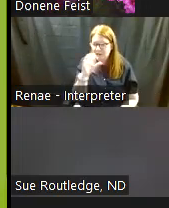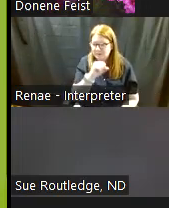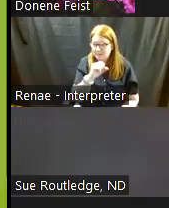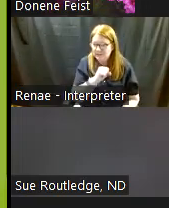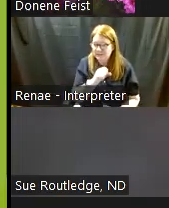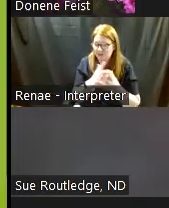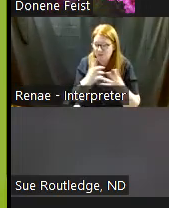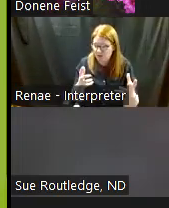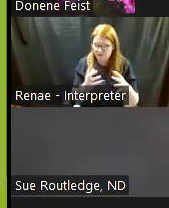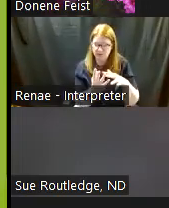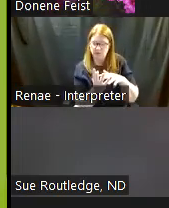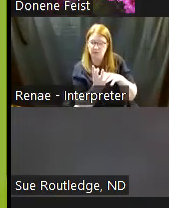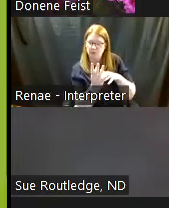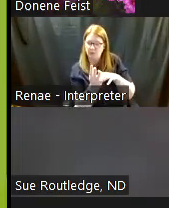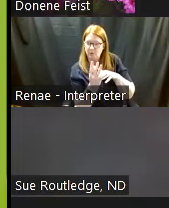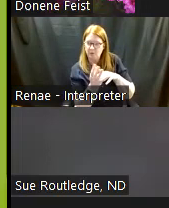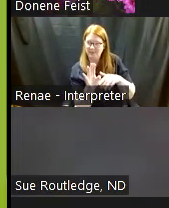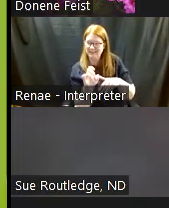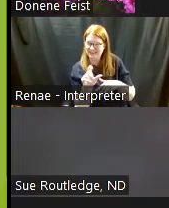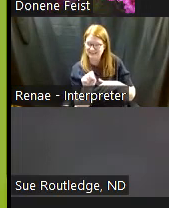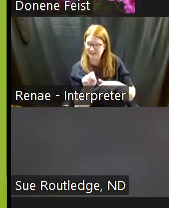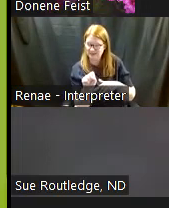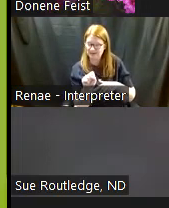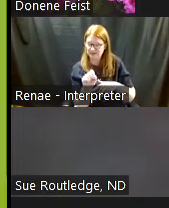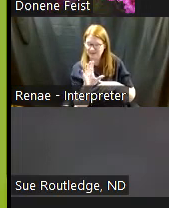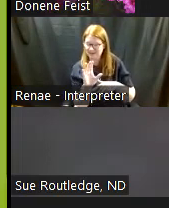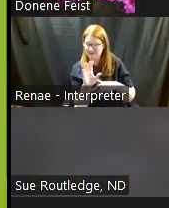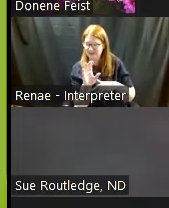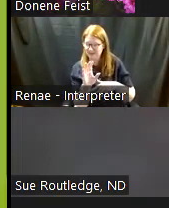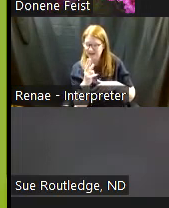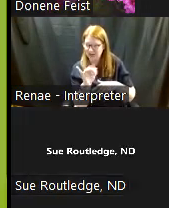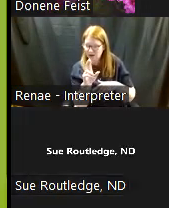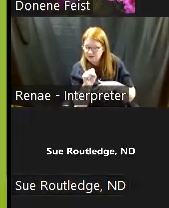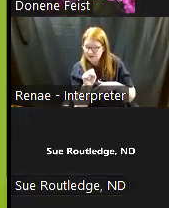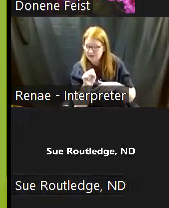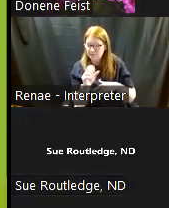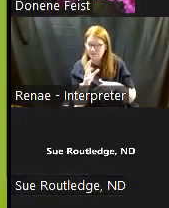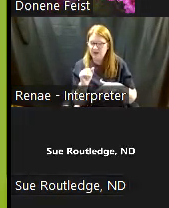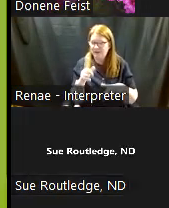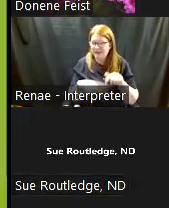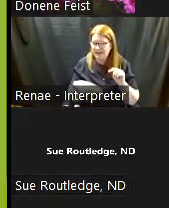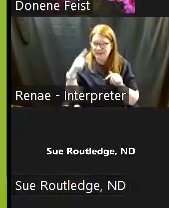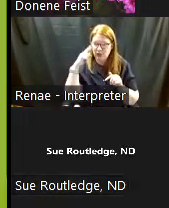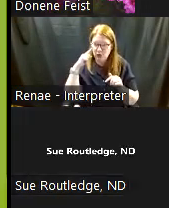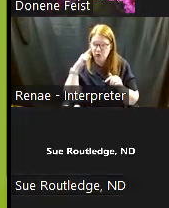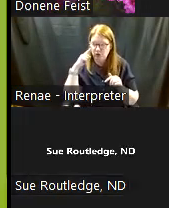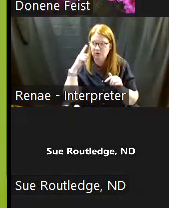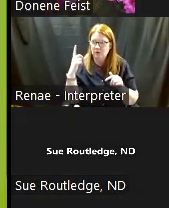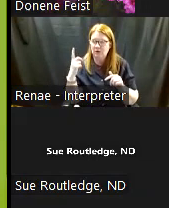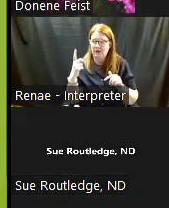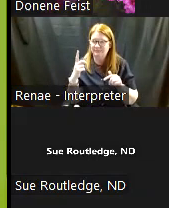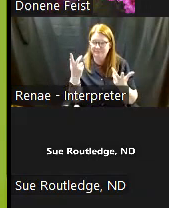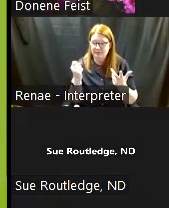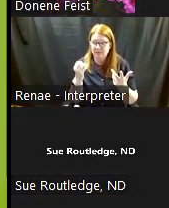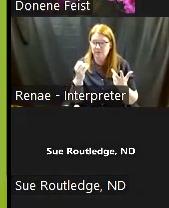cells, no matter what we do with the hearing aid, we're really not able to restore clarity and good quality. And so speech